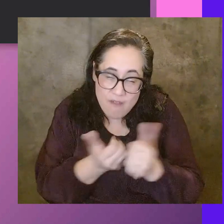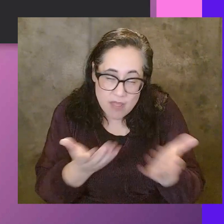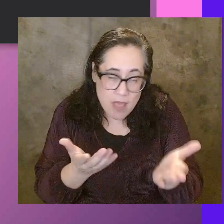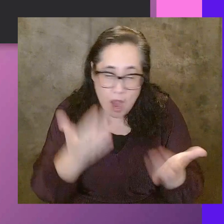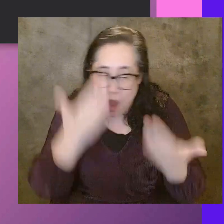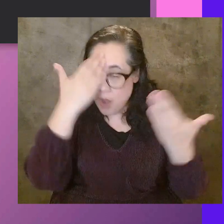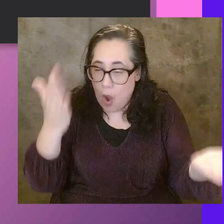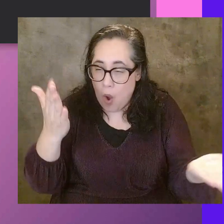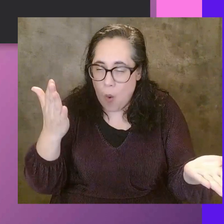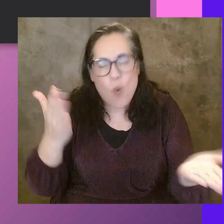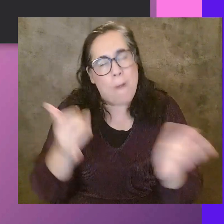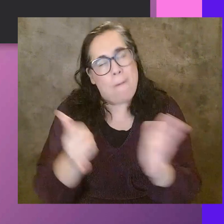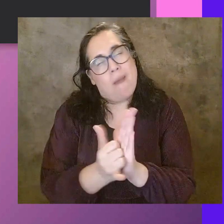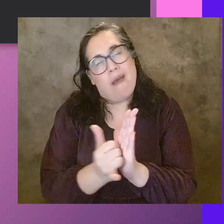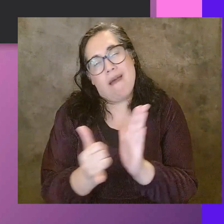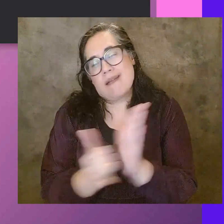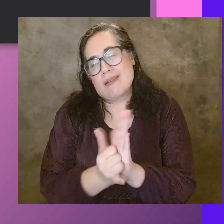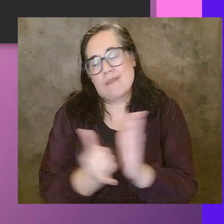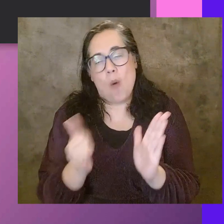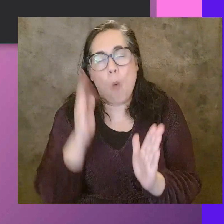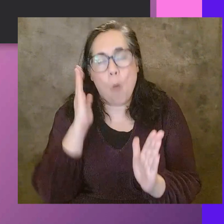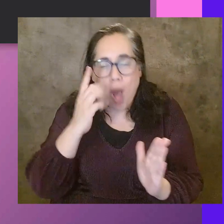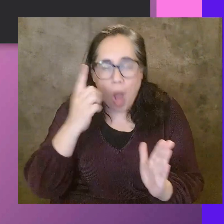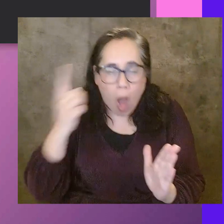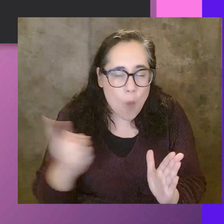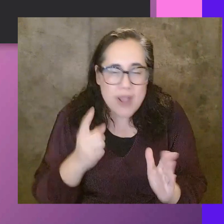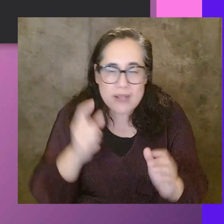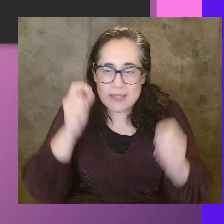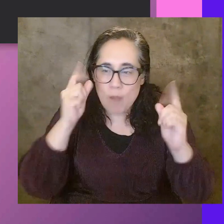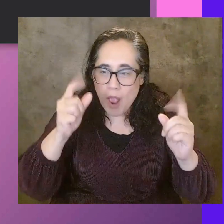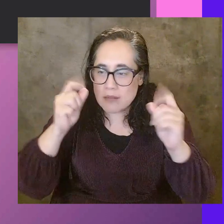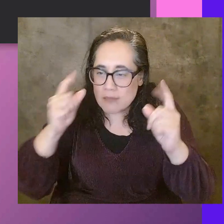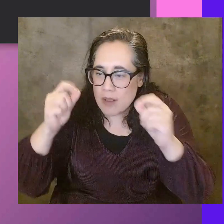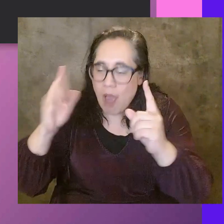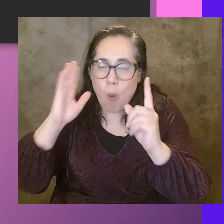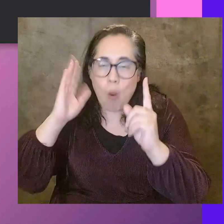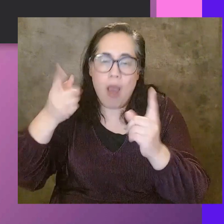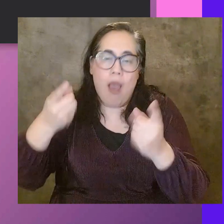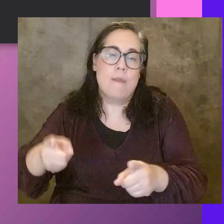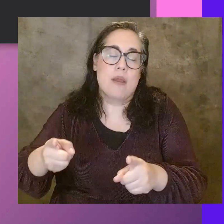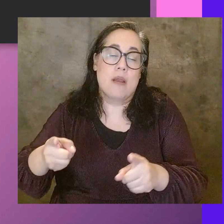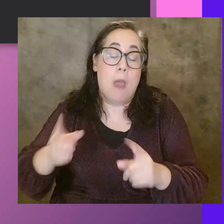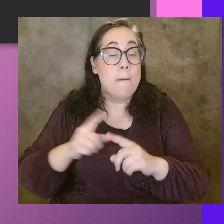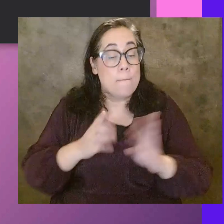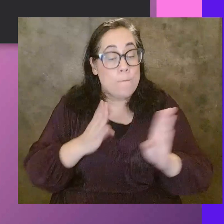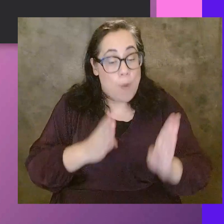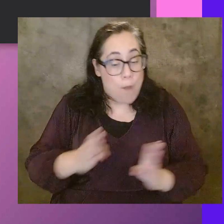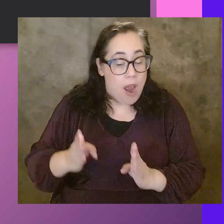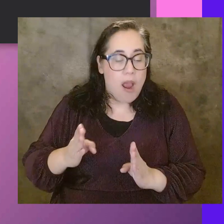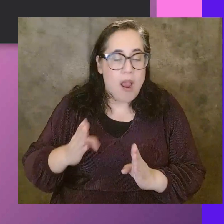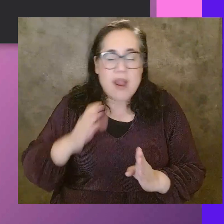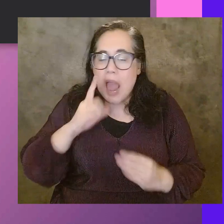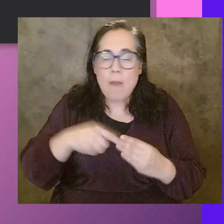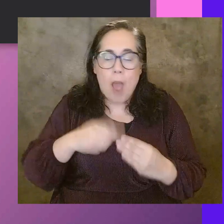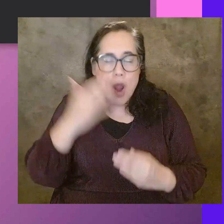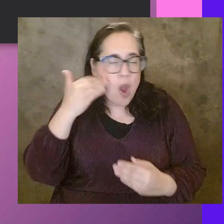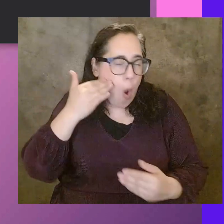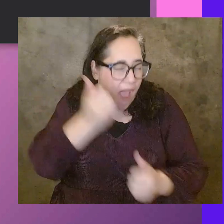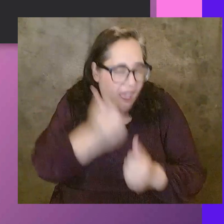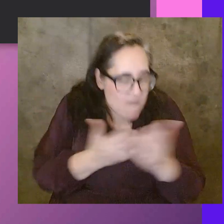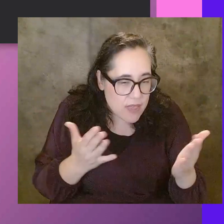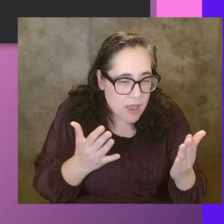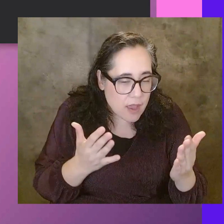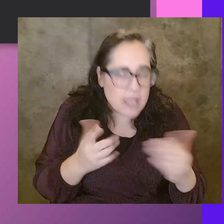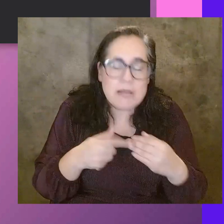trying to eliminate every unknown. That's impossible. There will always be surprises. Preparation